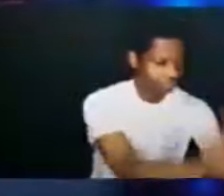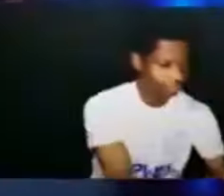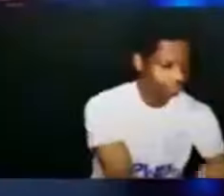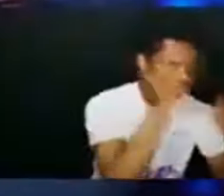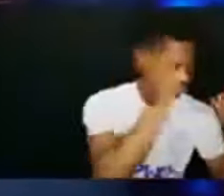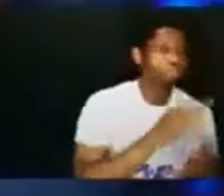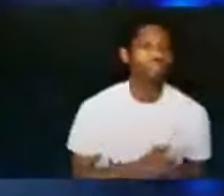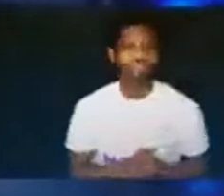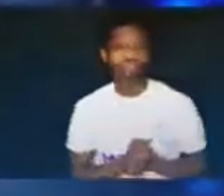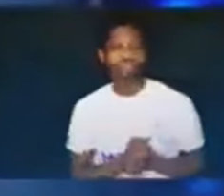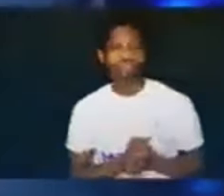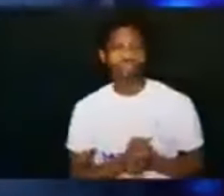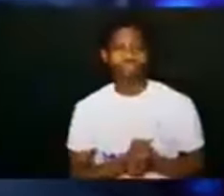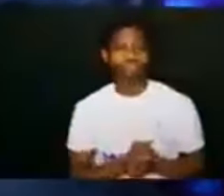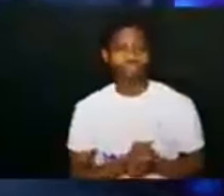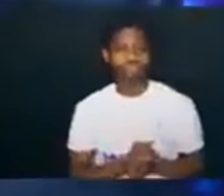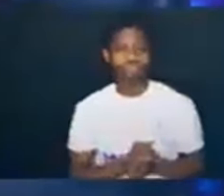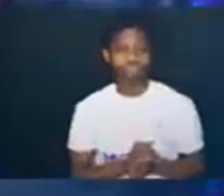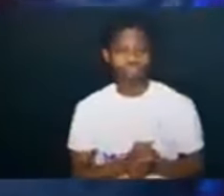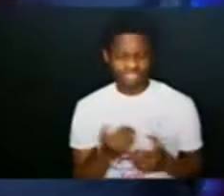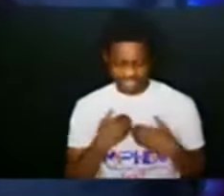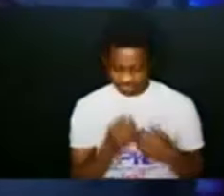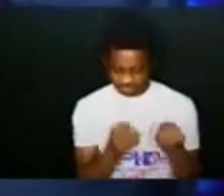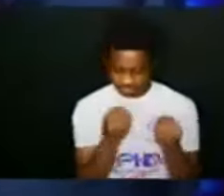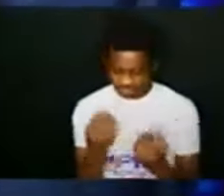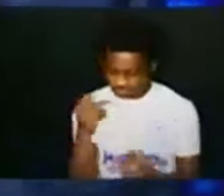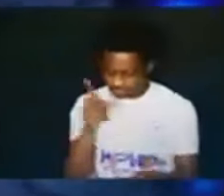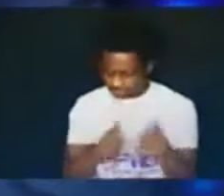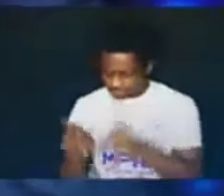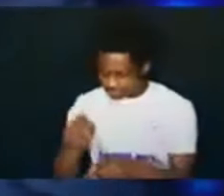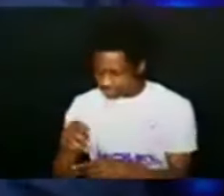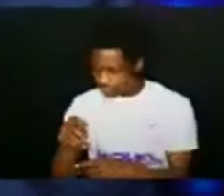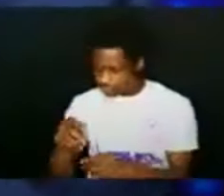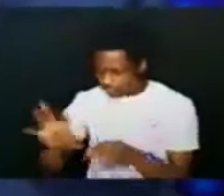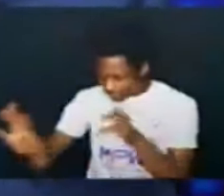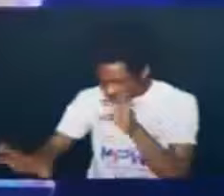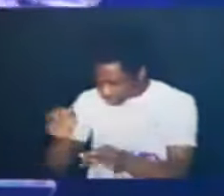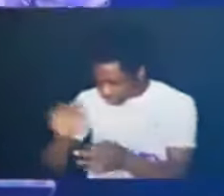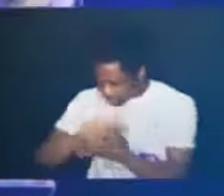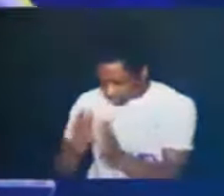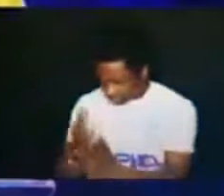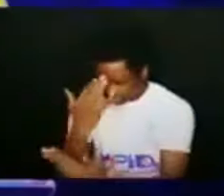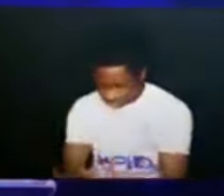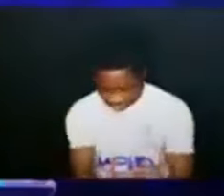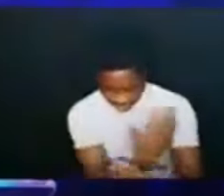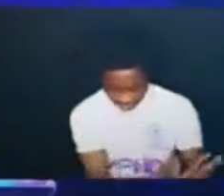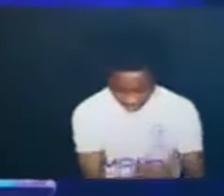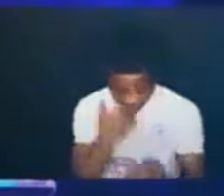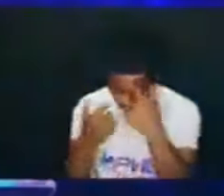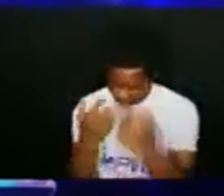so many people who are spiritually locked up because they are so guilty.